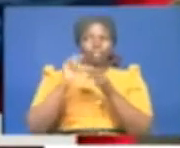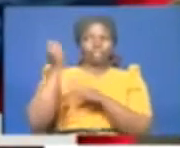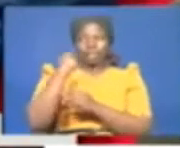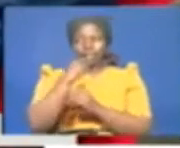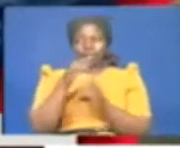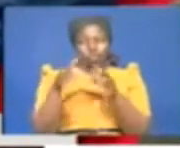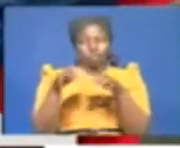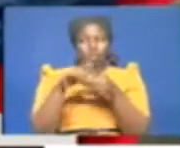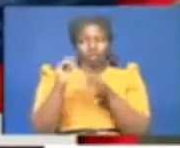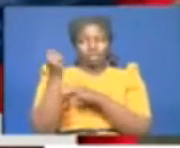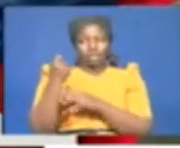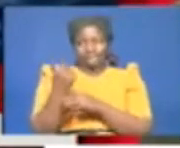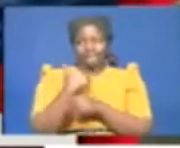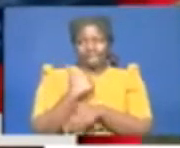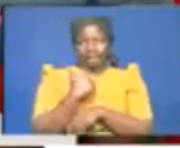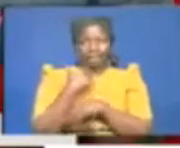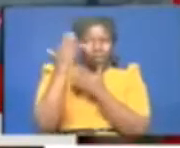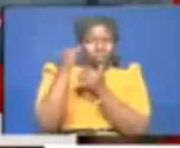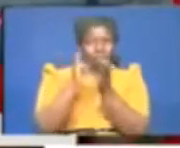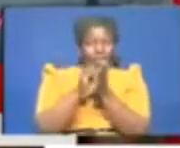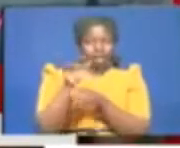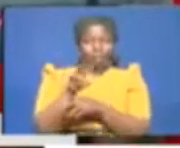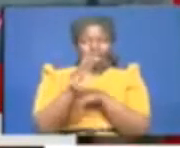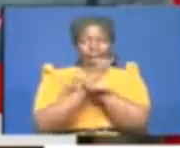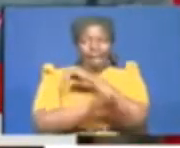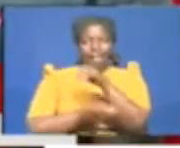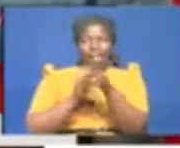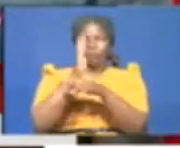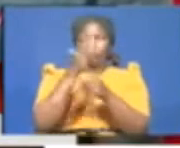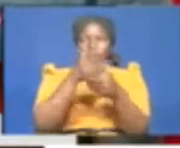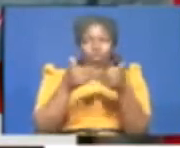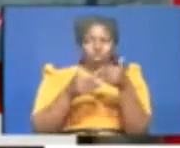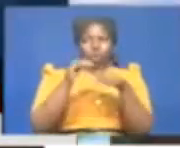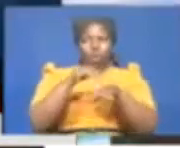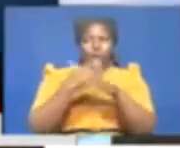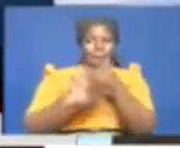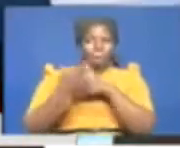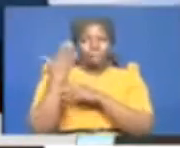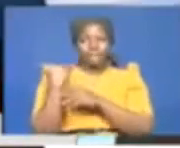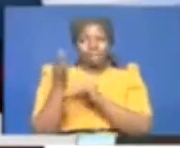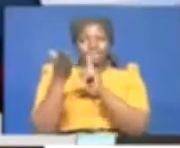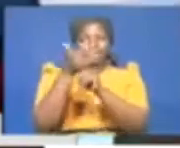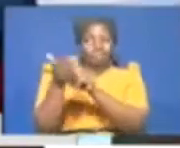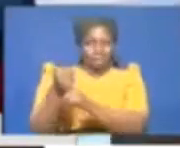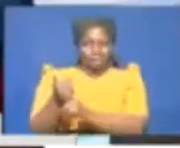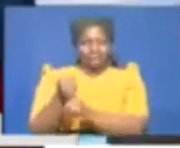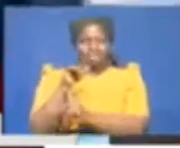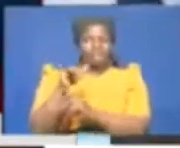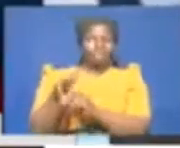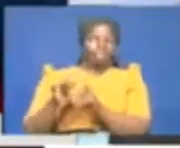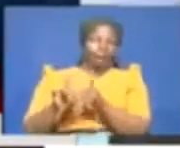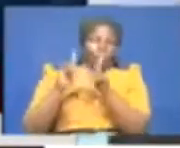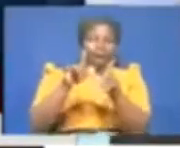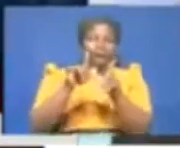is expressing optimism that the two countries will build on past achievements. The diplomat, who awarded scholarships to